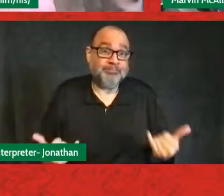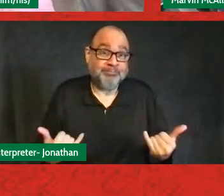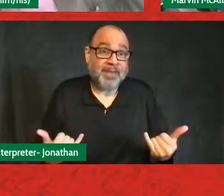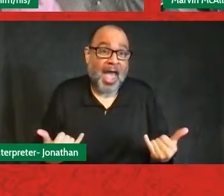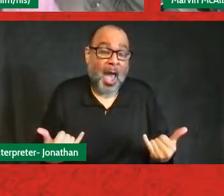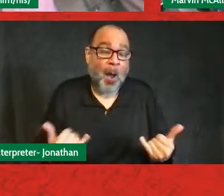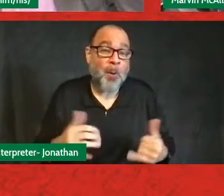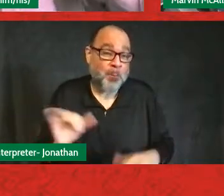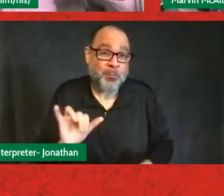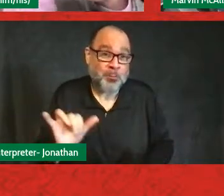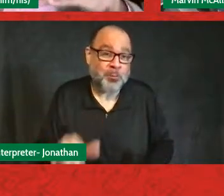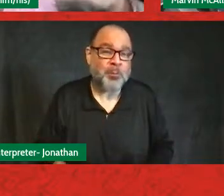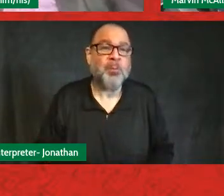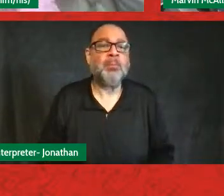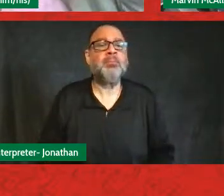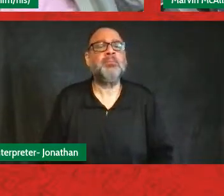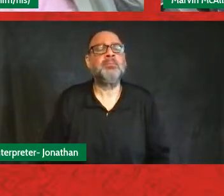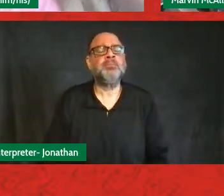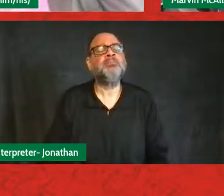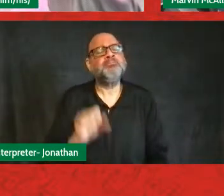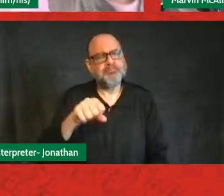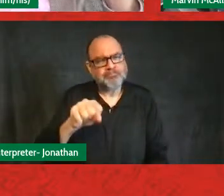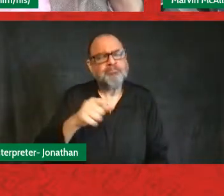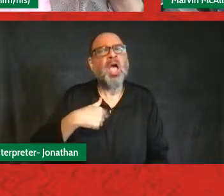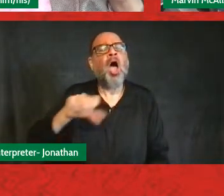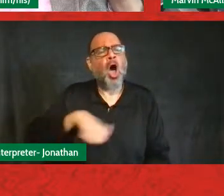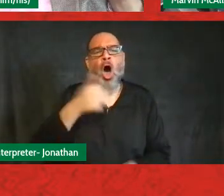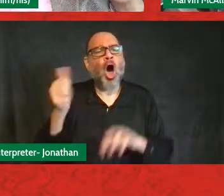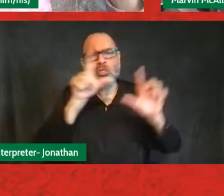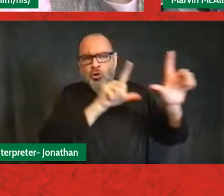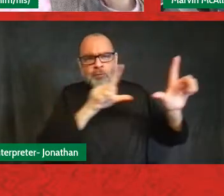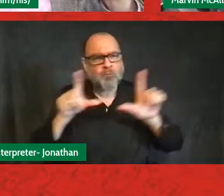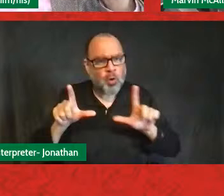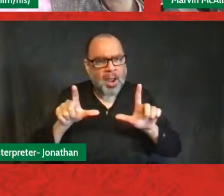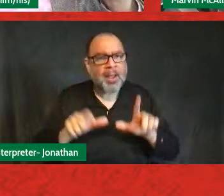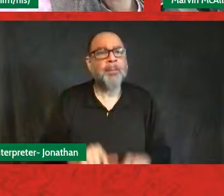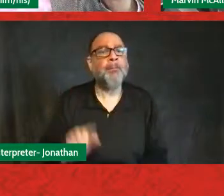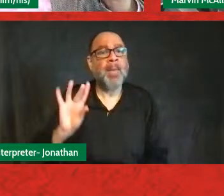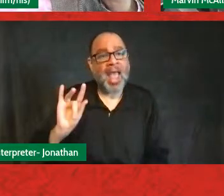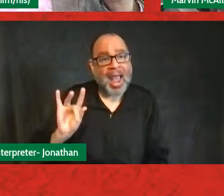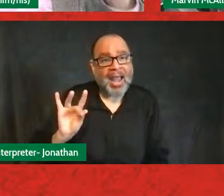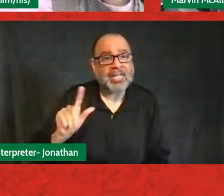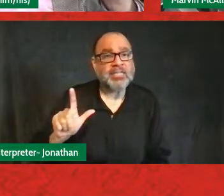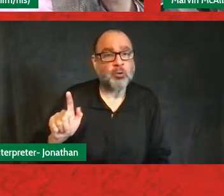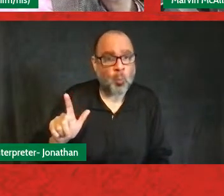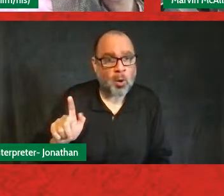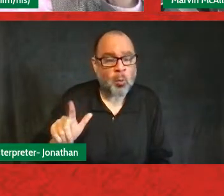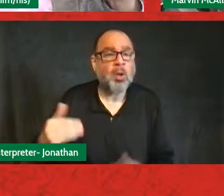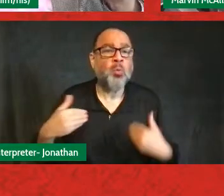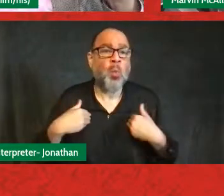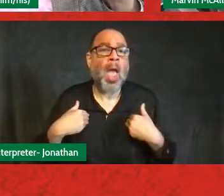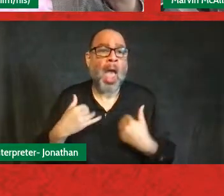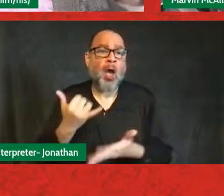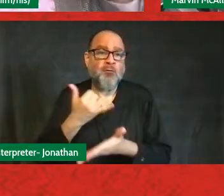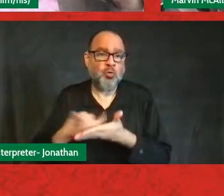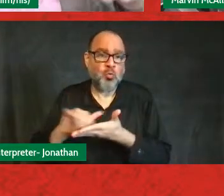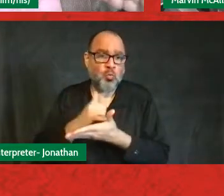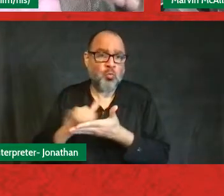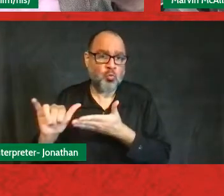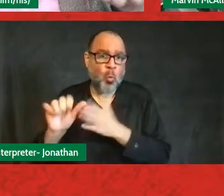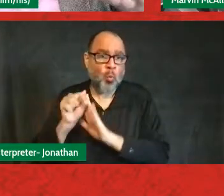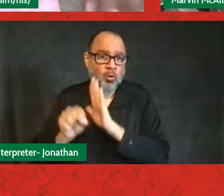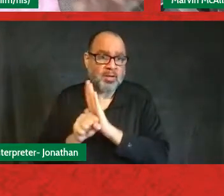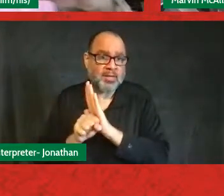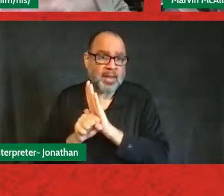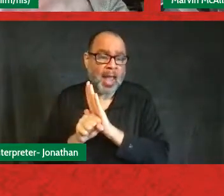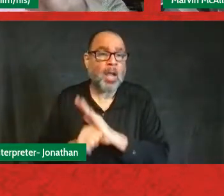historical kind of framing, chronology. 1821, you have in New York State a convention in which the